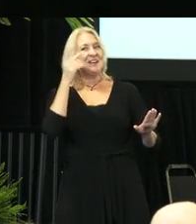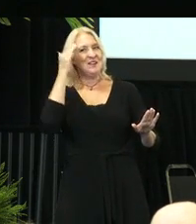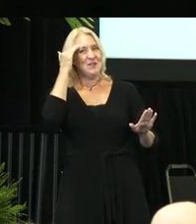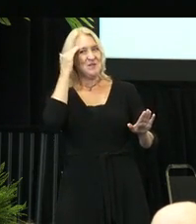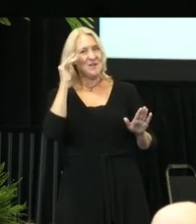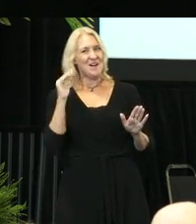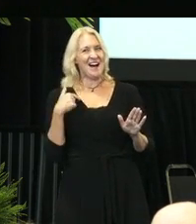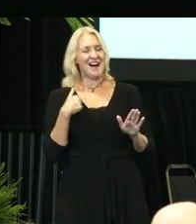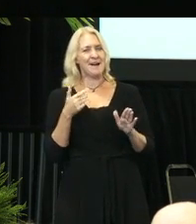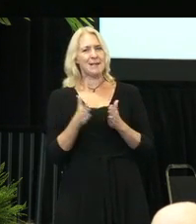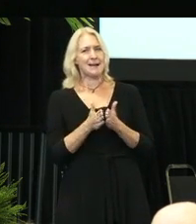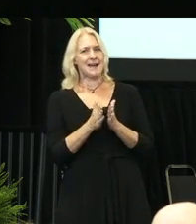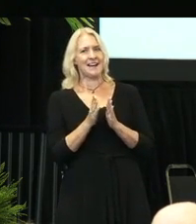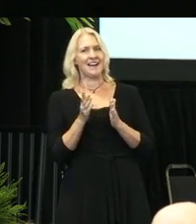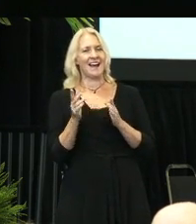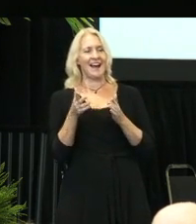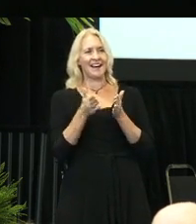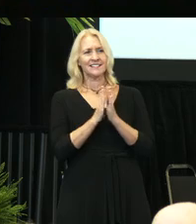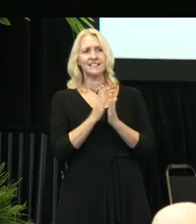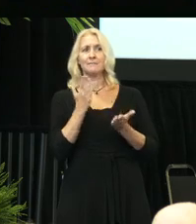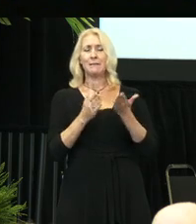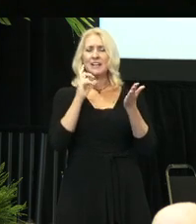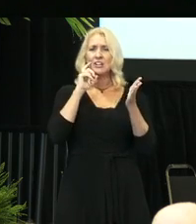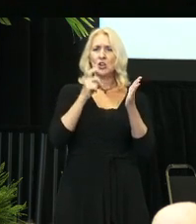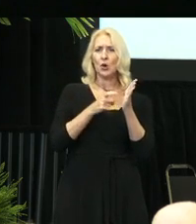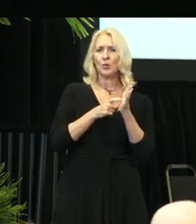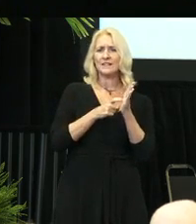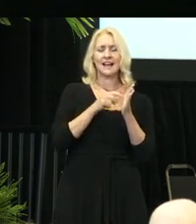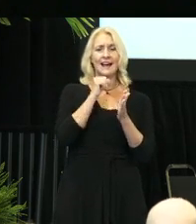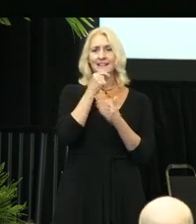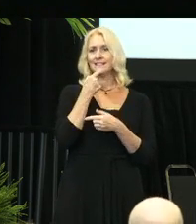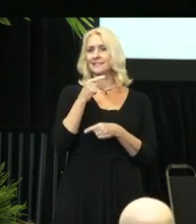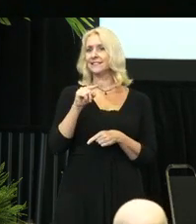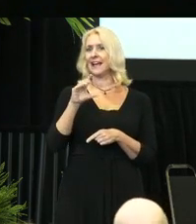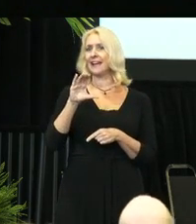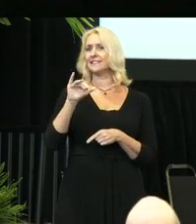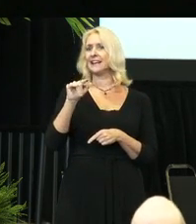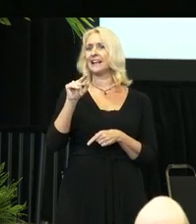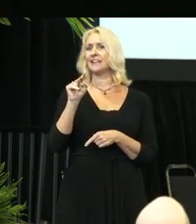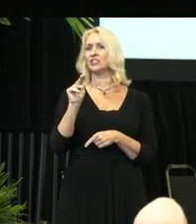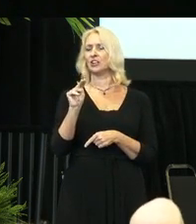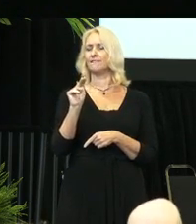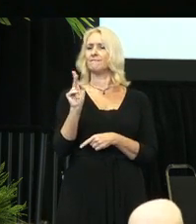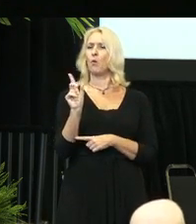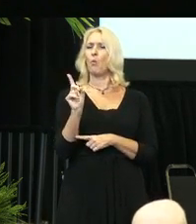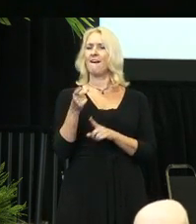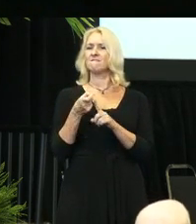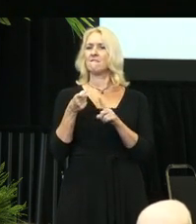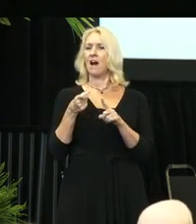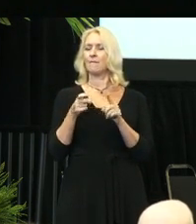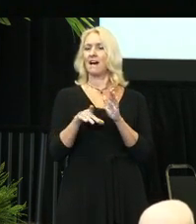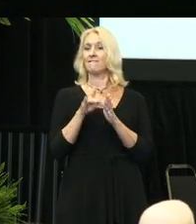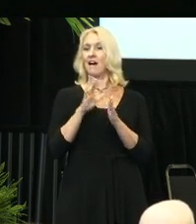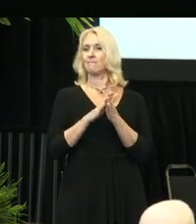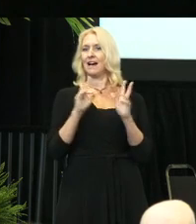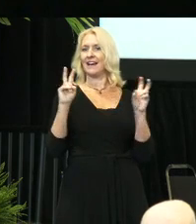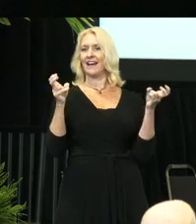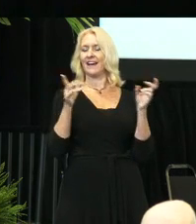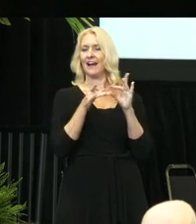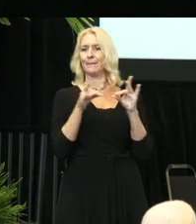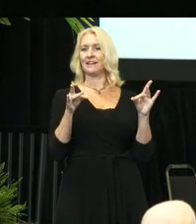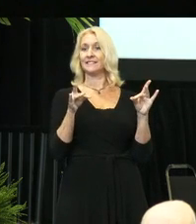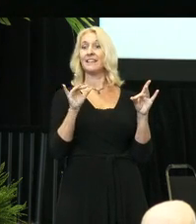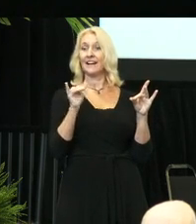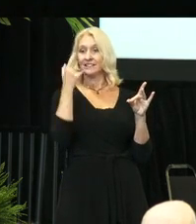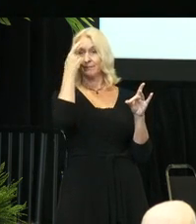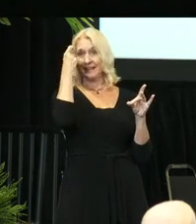he even said, you may have noticed that I didn't give a citation for what I was talking about today. And that is because my source for this statement